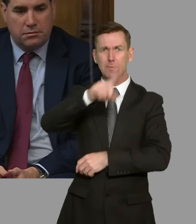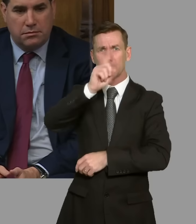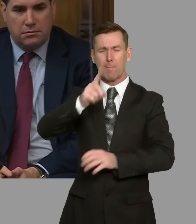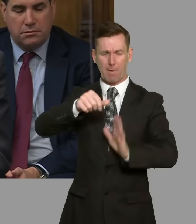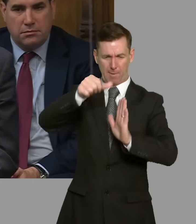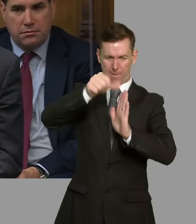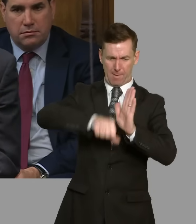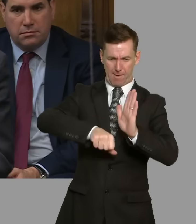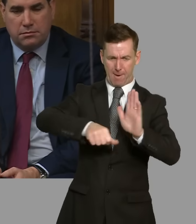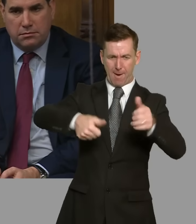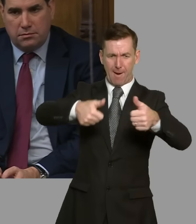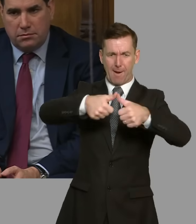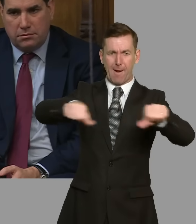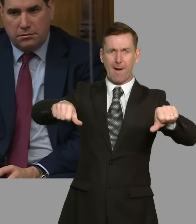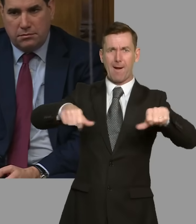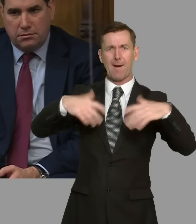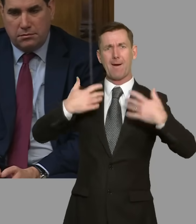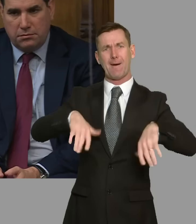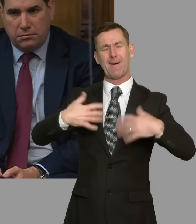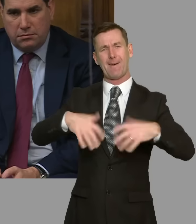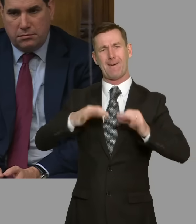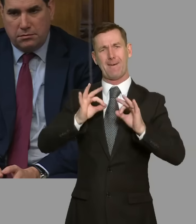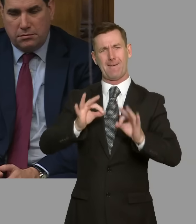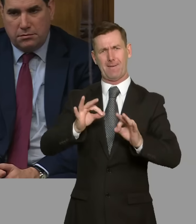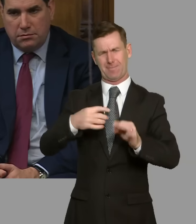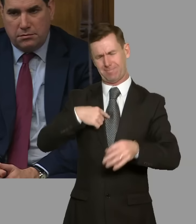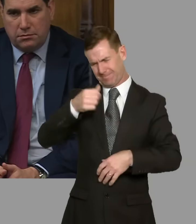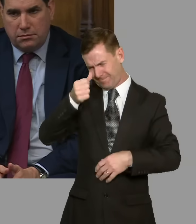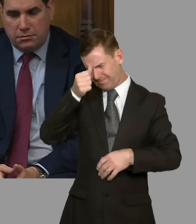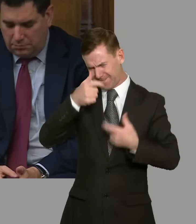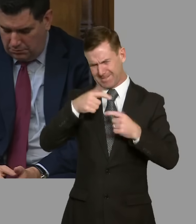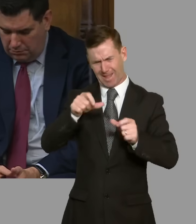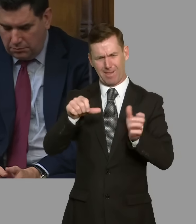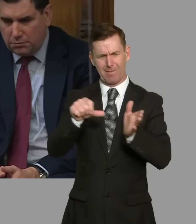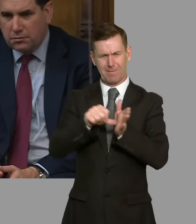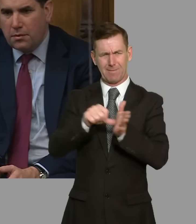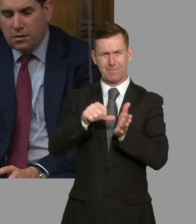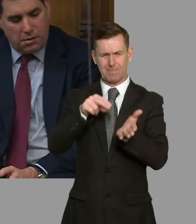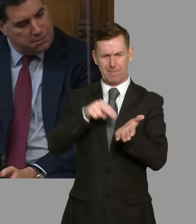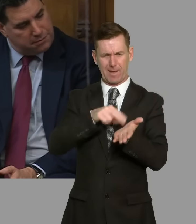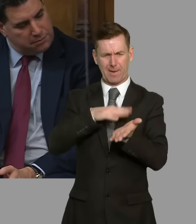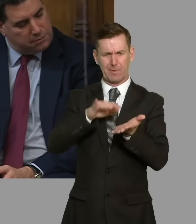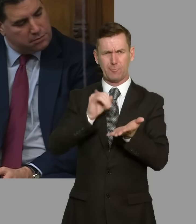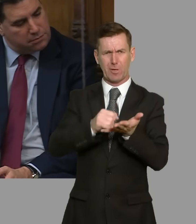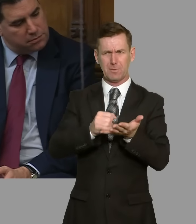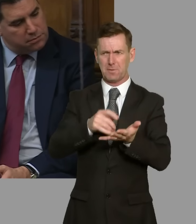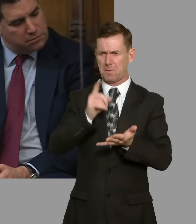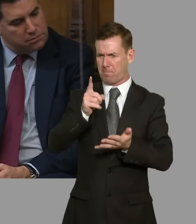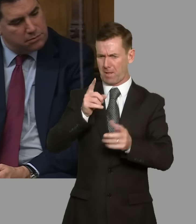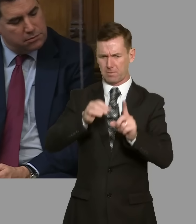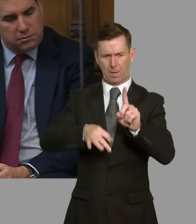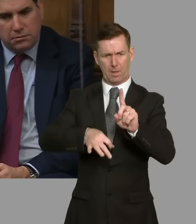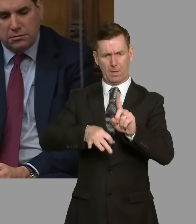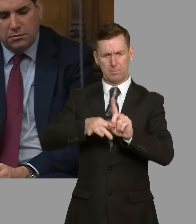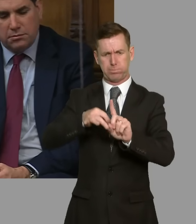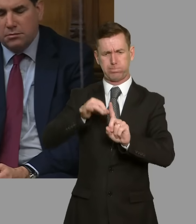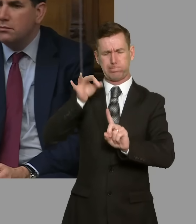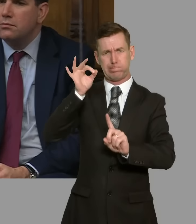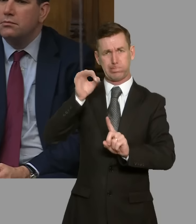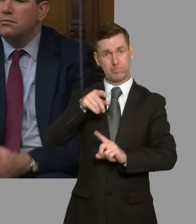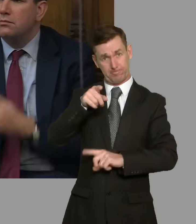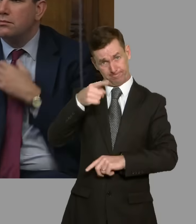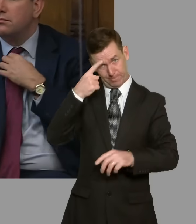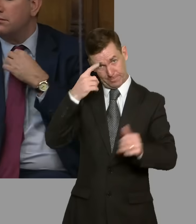there are challenges still, but they are being addressed and progress is being made. Does he agree that this progress must be sustained, including